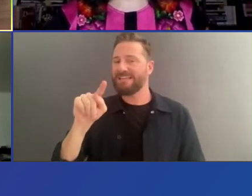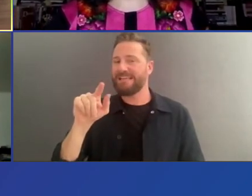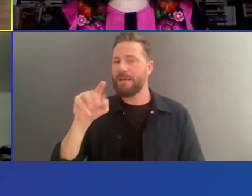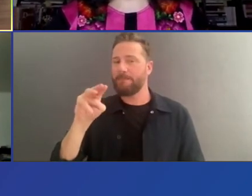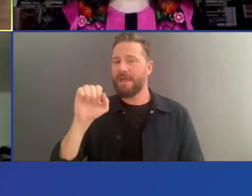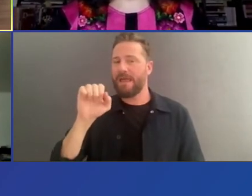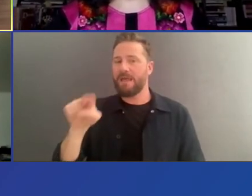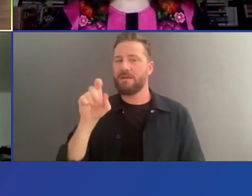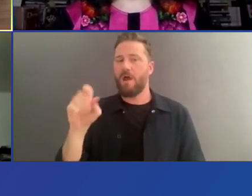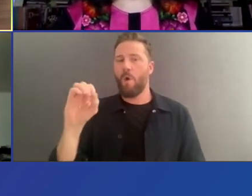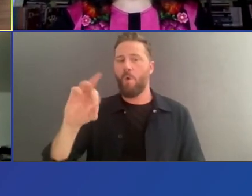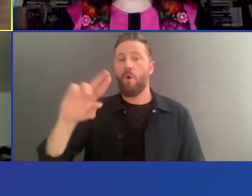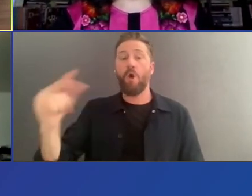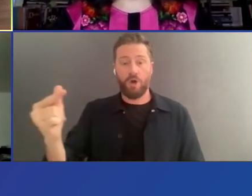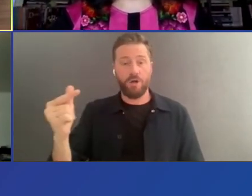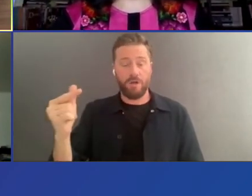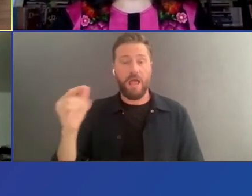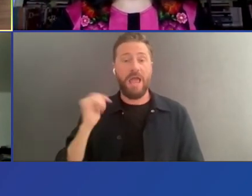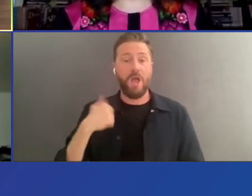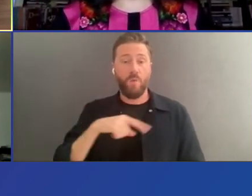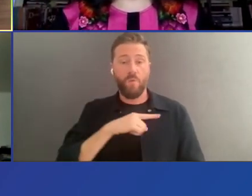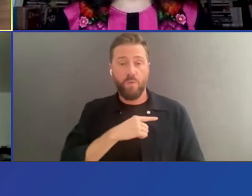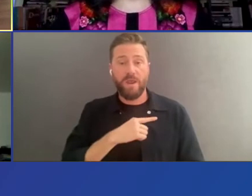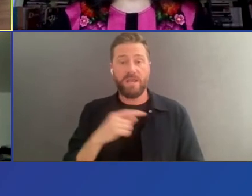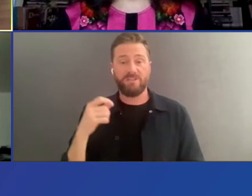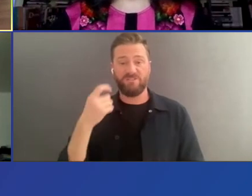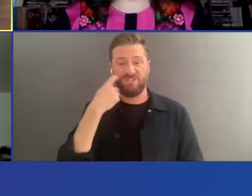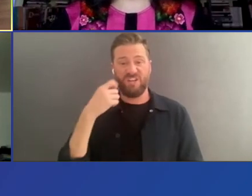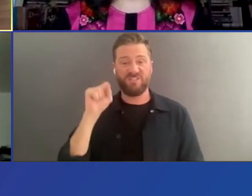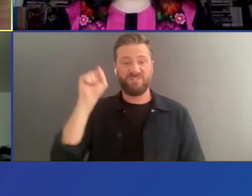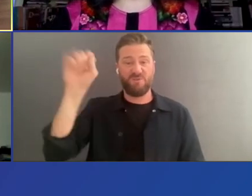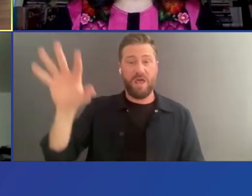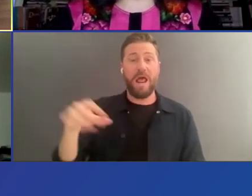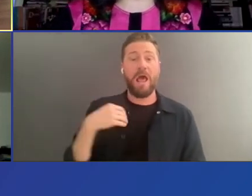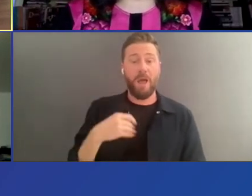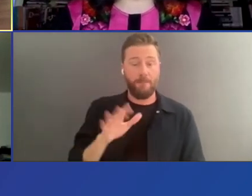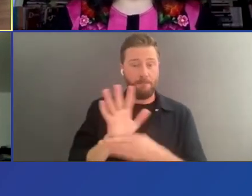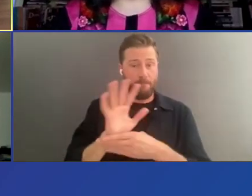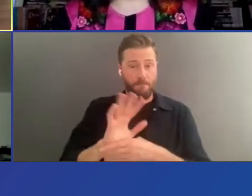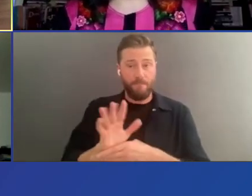Navatman. And we just put out actually a feature film, a movie